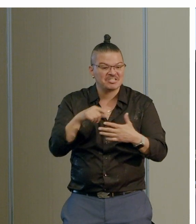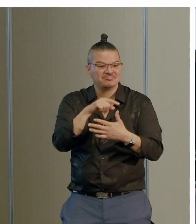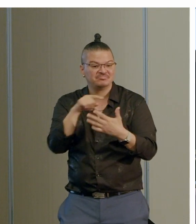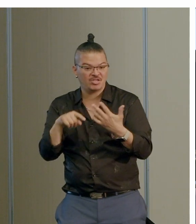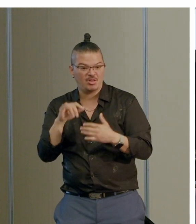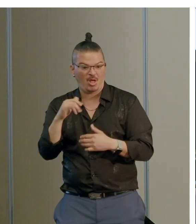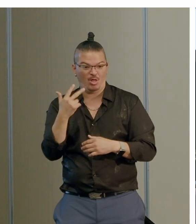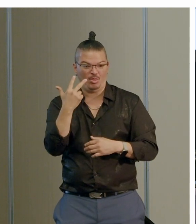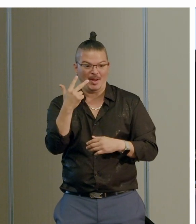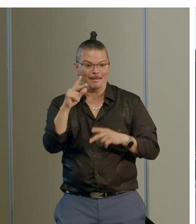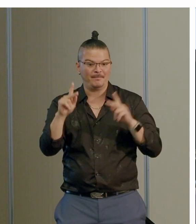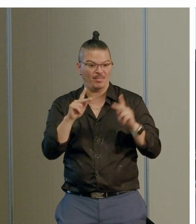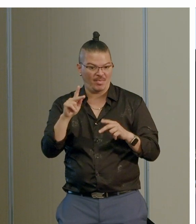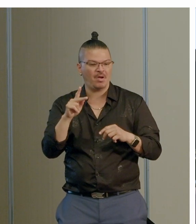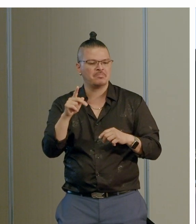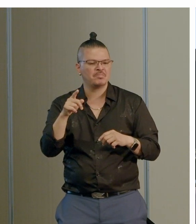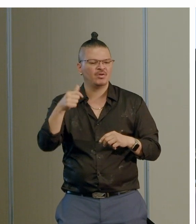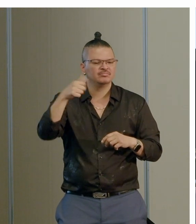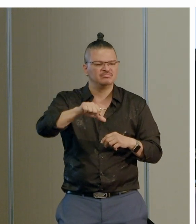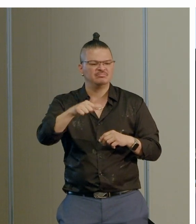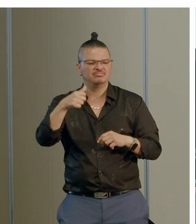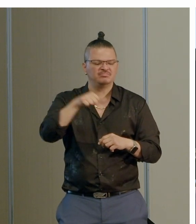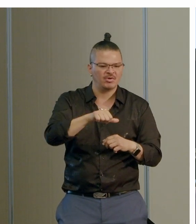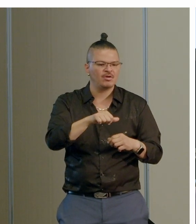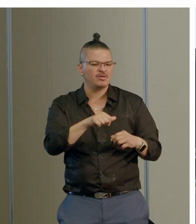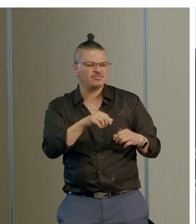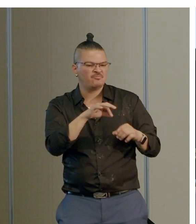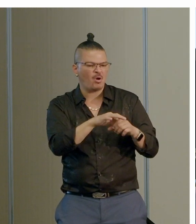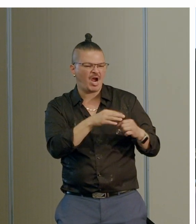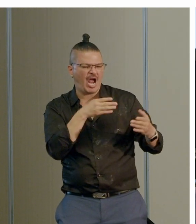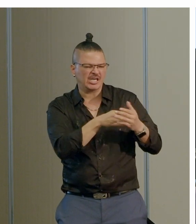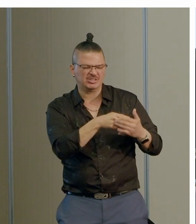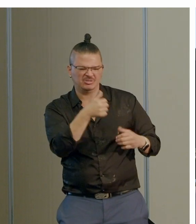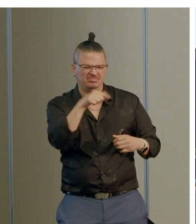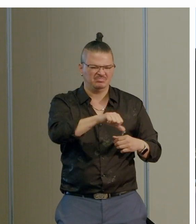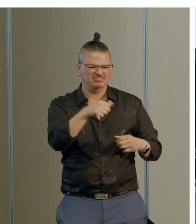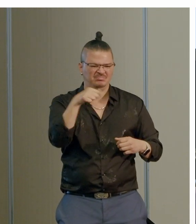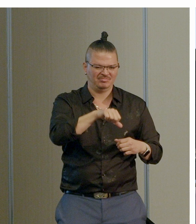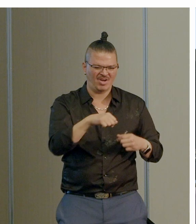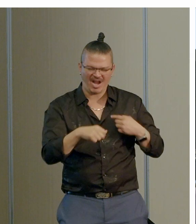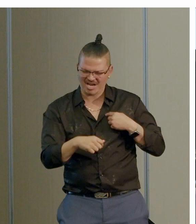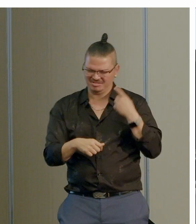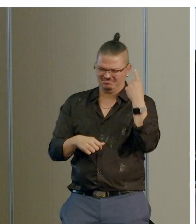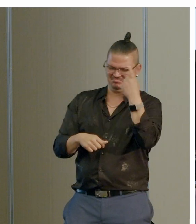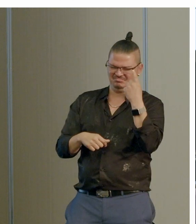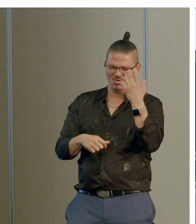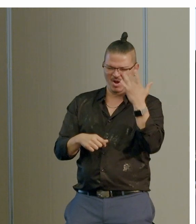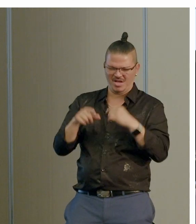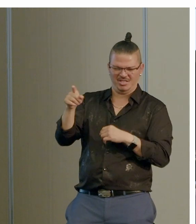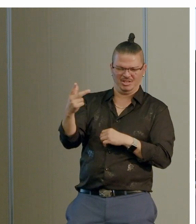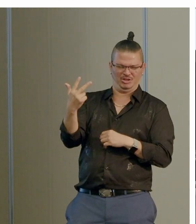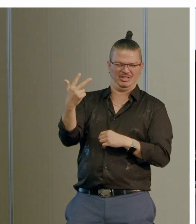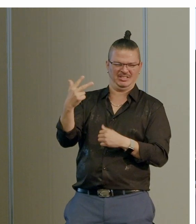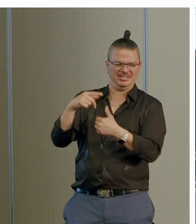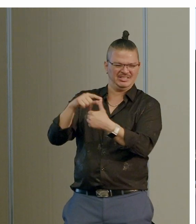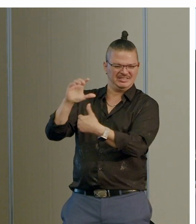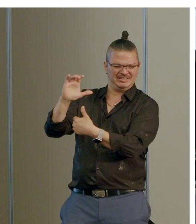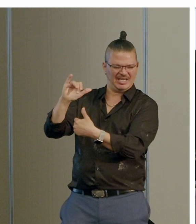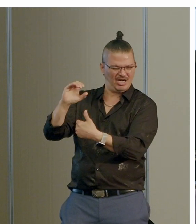it. But I was curious, why did 3 CIOs vote against this accessibility